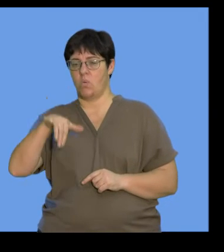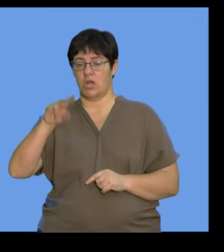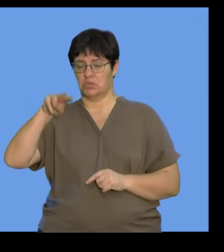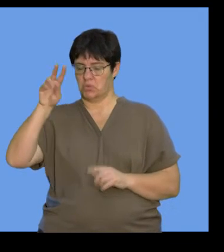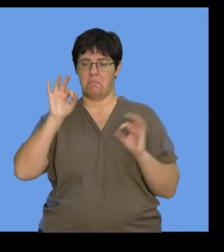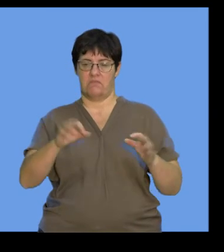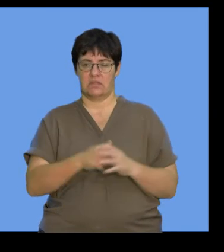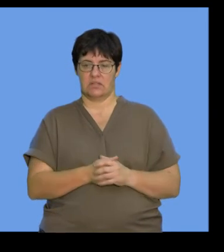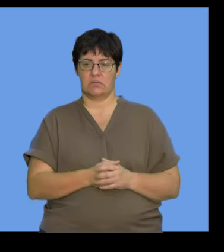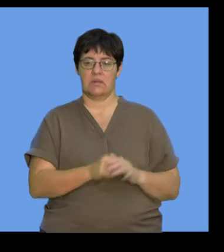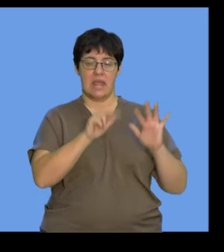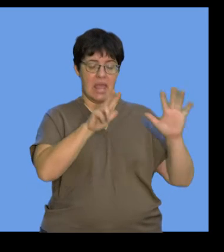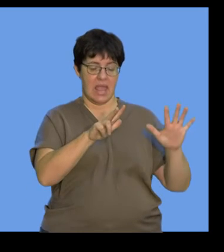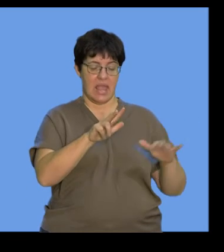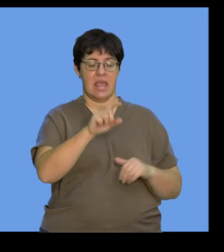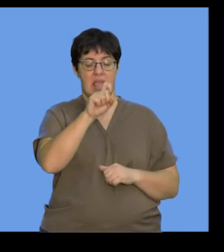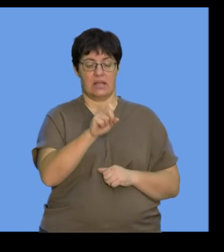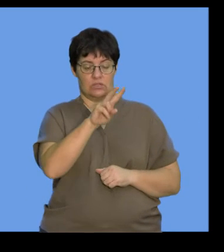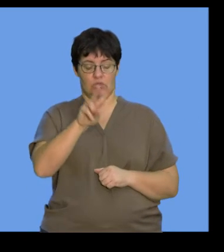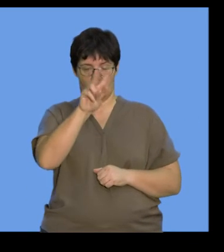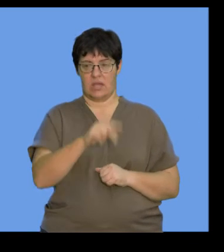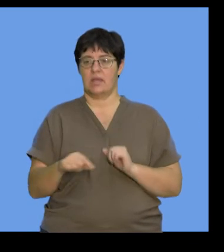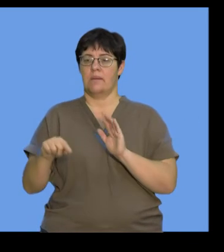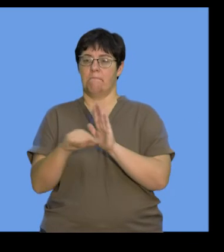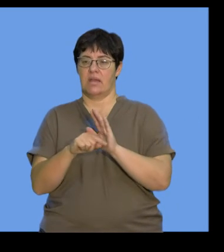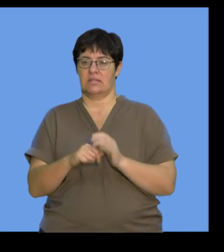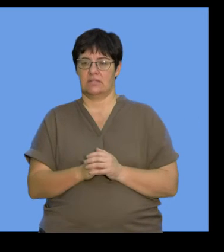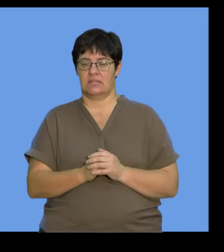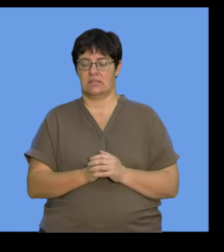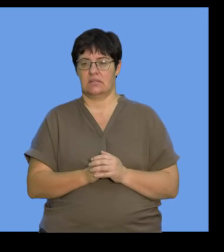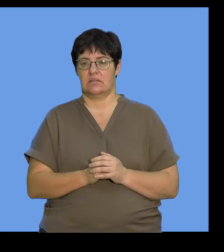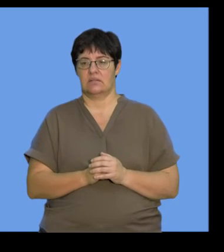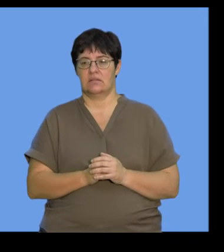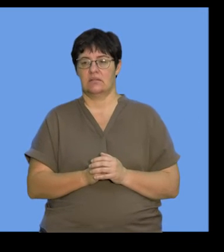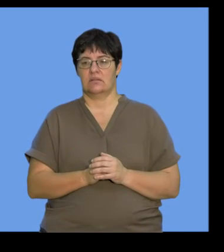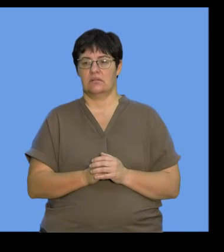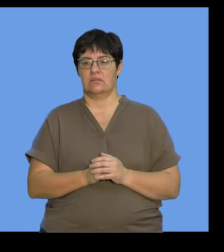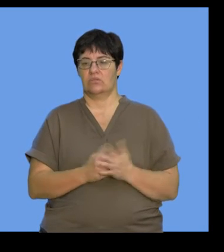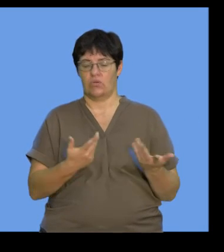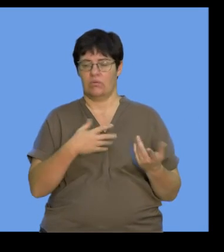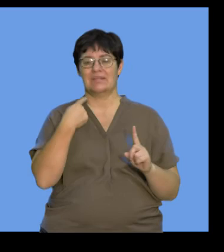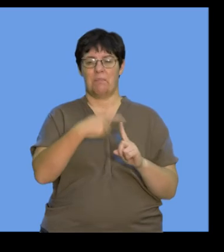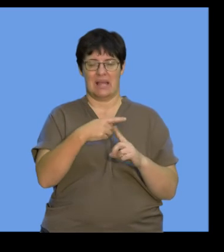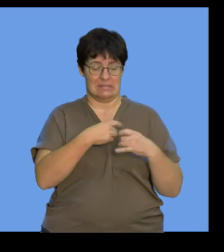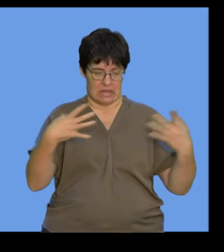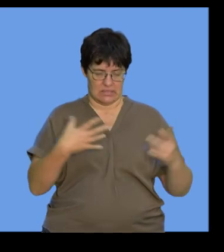So this will become 8x squared minus, so I said you must start with a